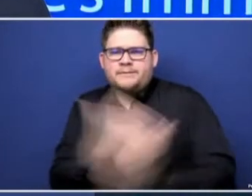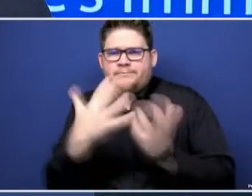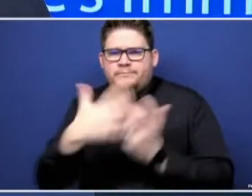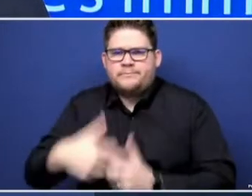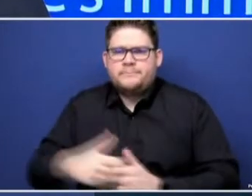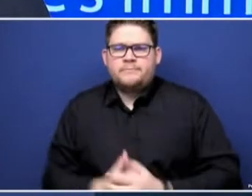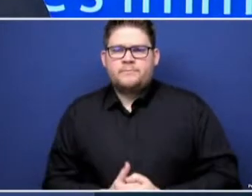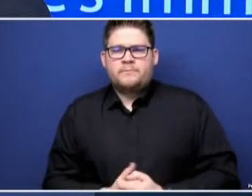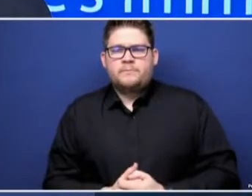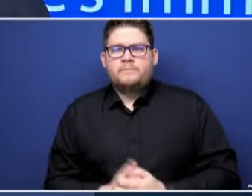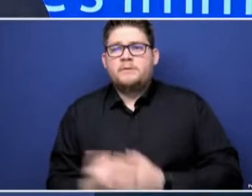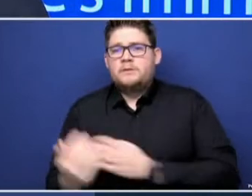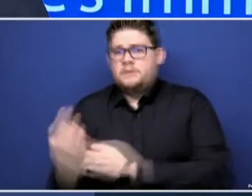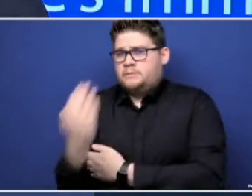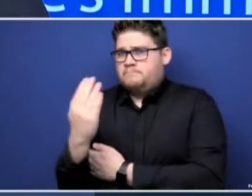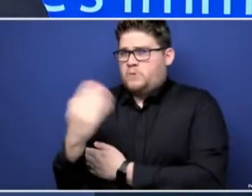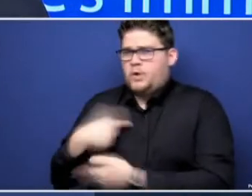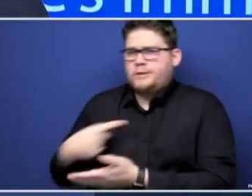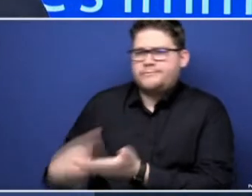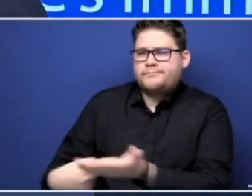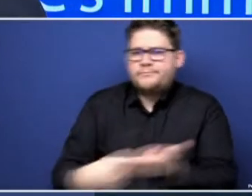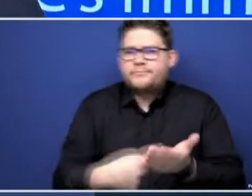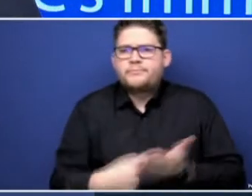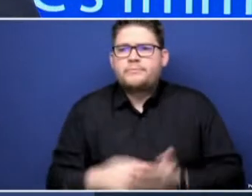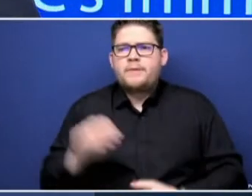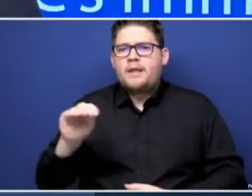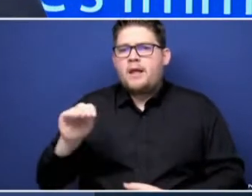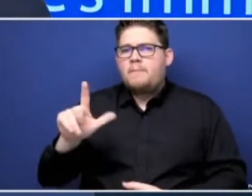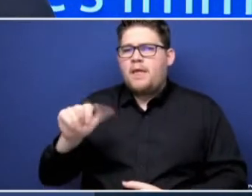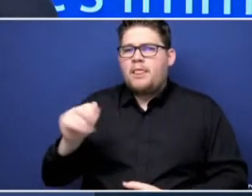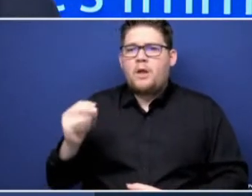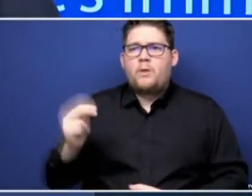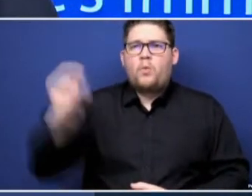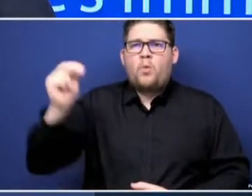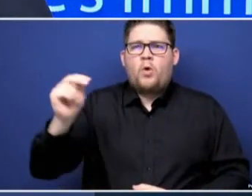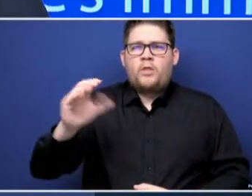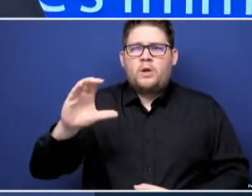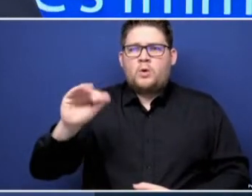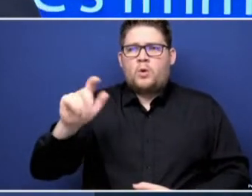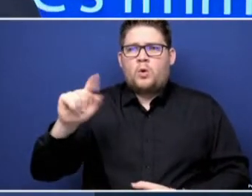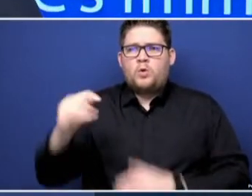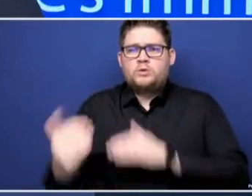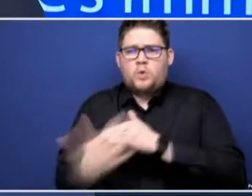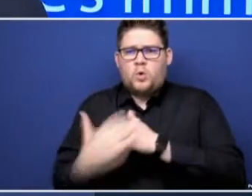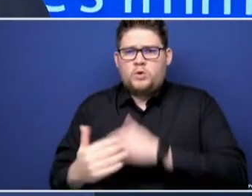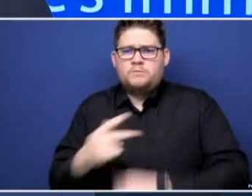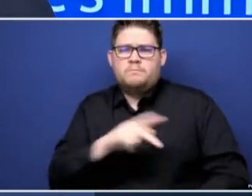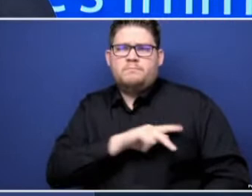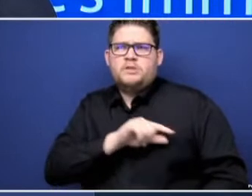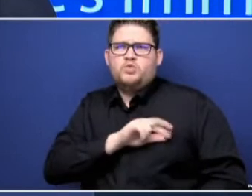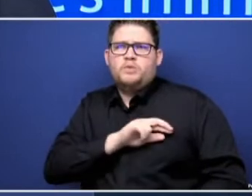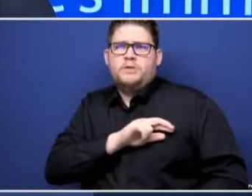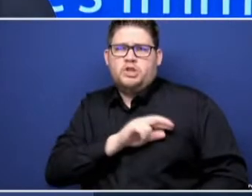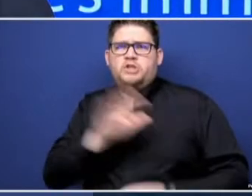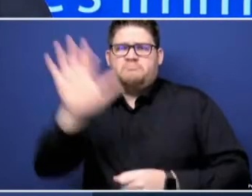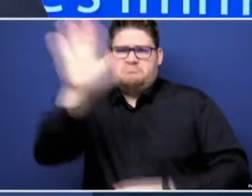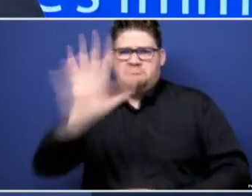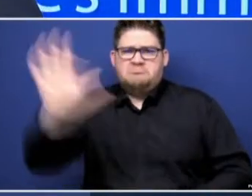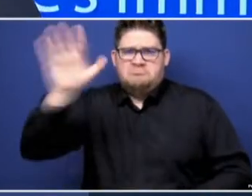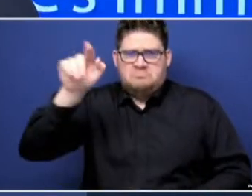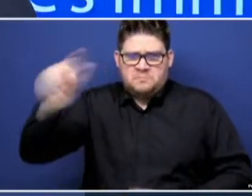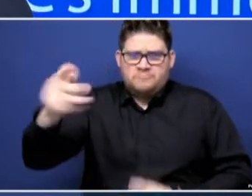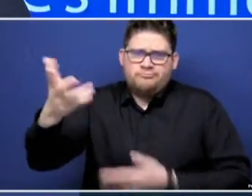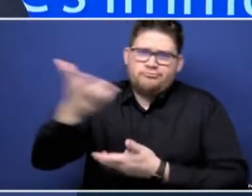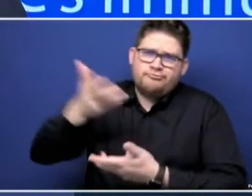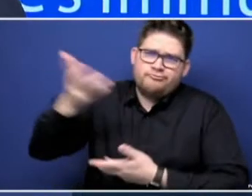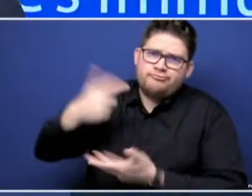weeks. And of course, the Journal of Record in the north is not any of the major newspapers or the major television